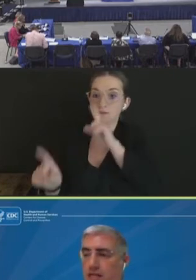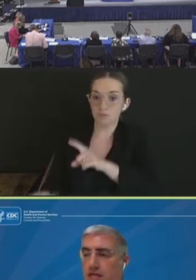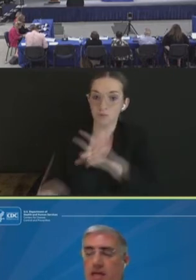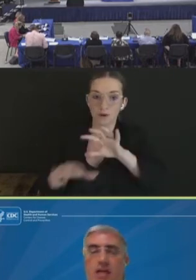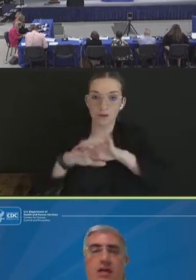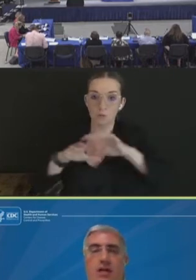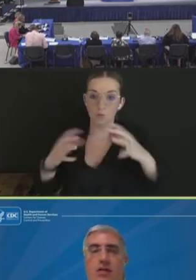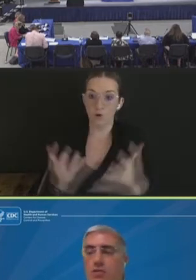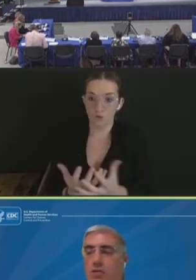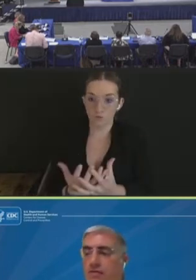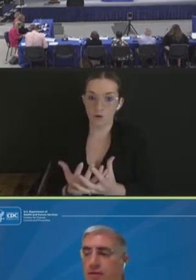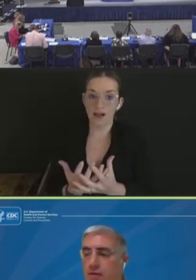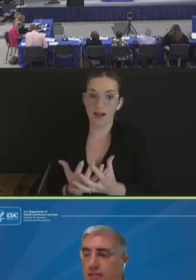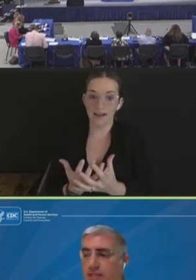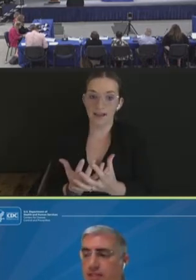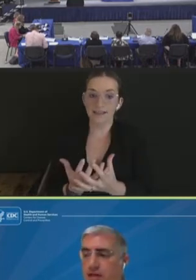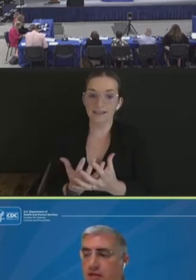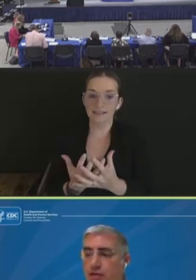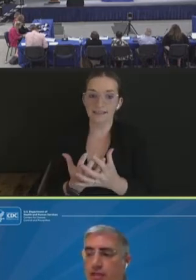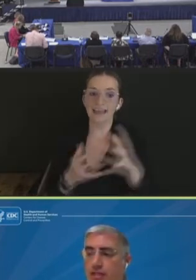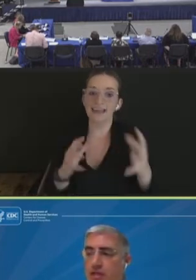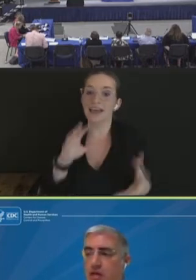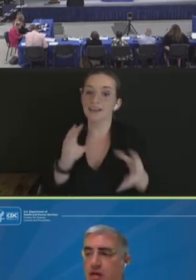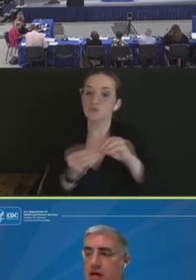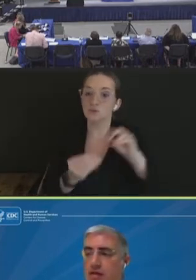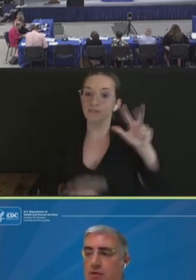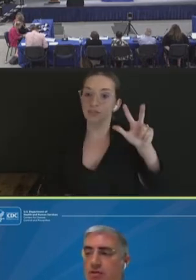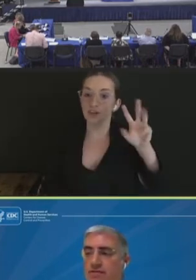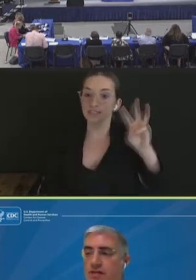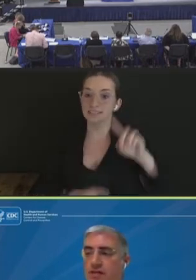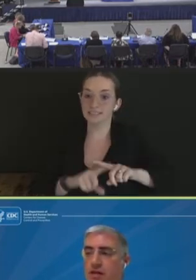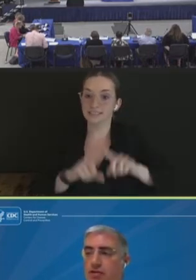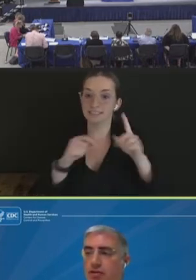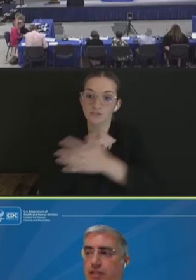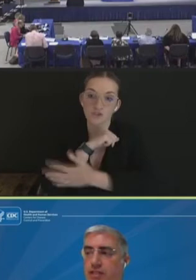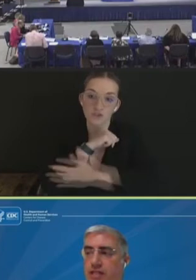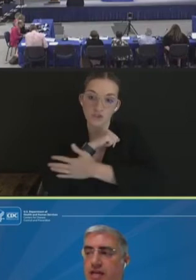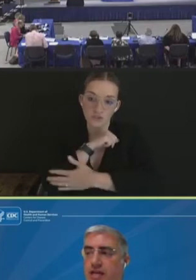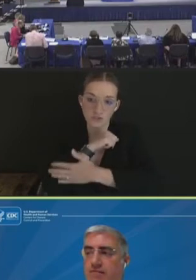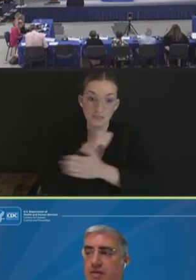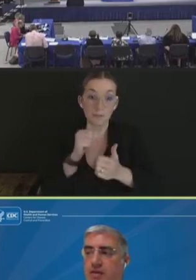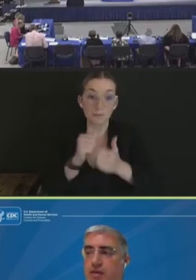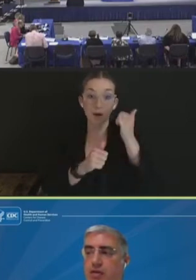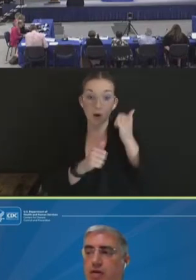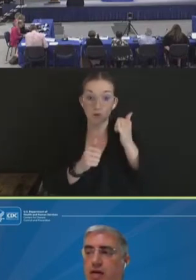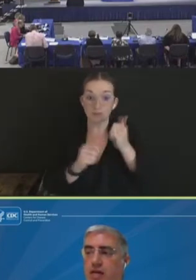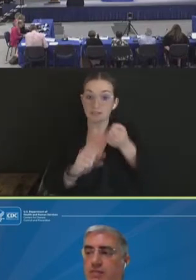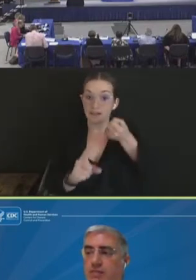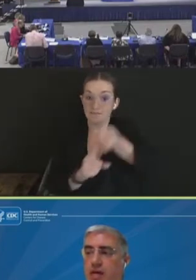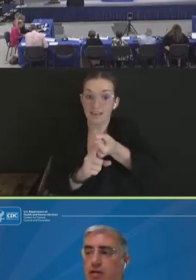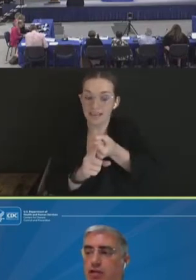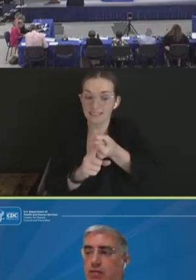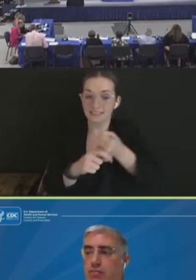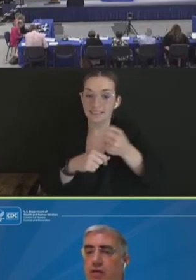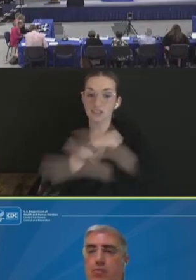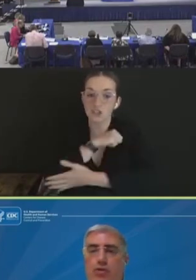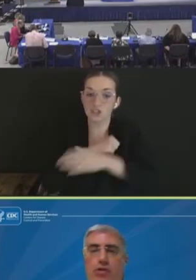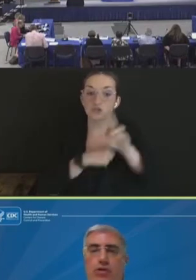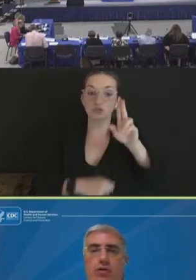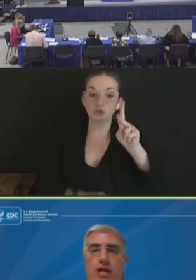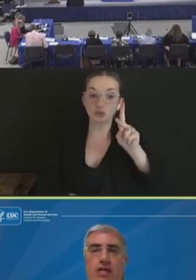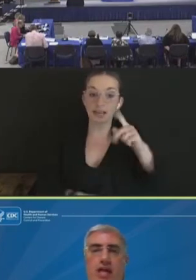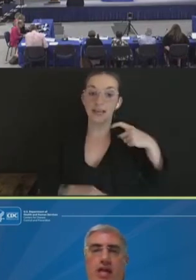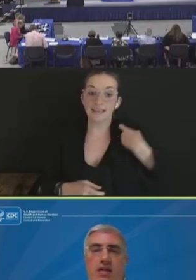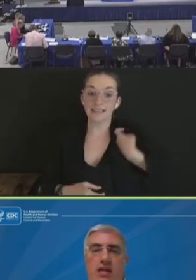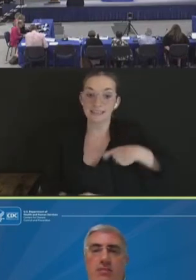worldwide in a total of 36 countries. The most affected countries to date have been the UK, Spain, Germany,